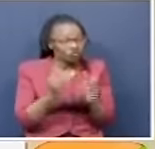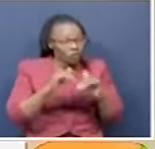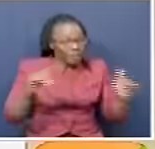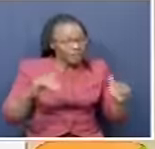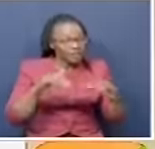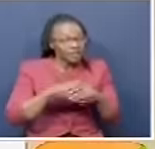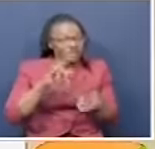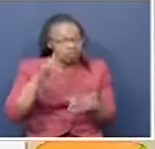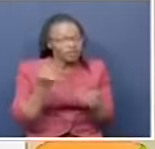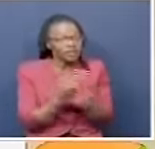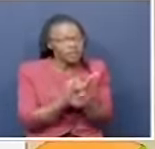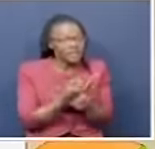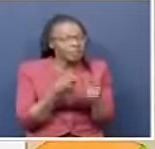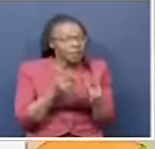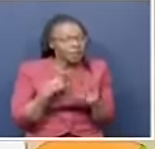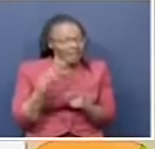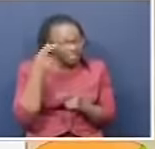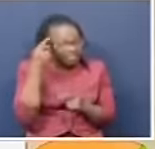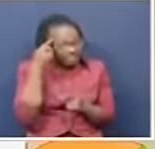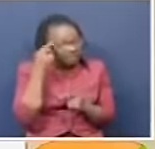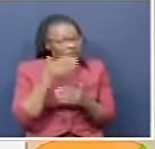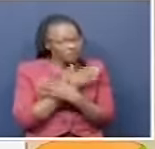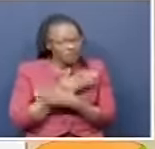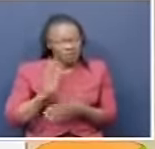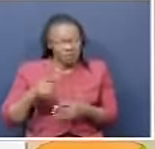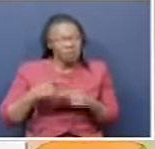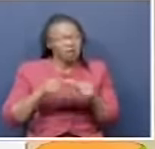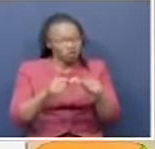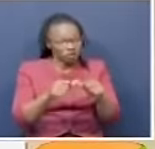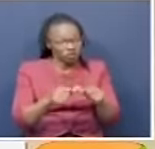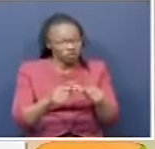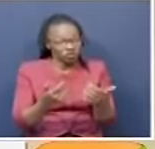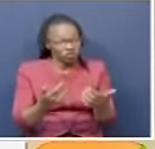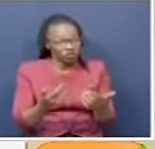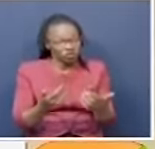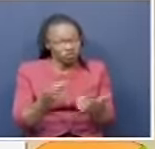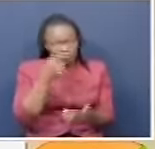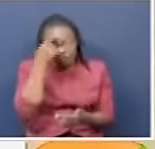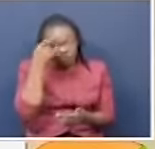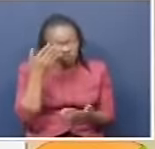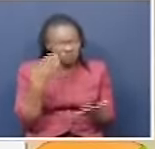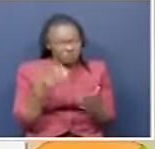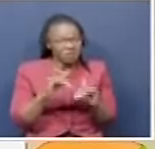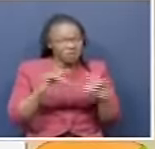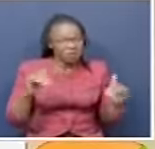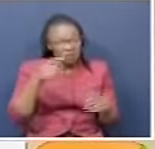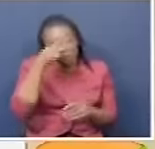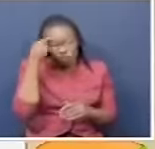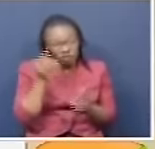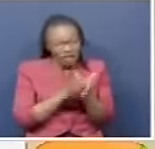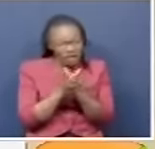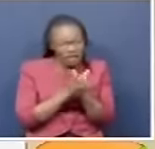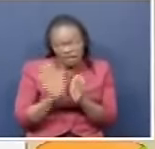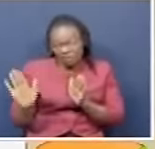Mm-hmm. It just depends on how these negotiations or interests develop. I do not see it